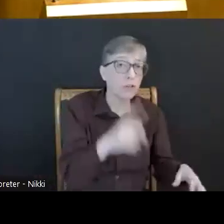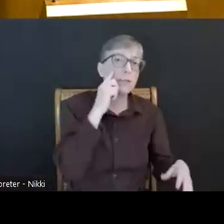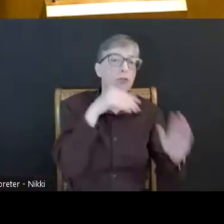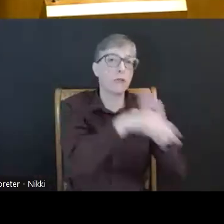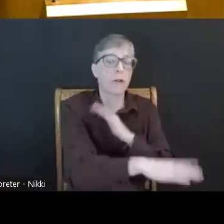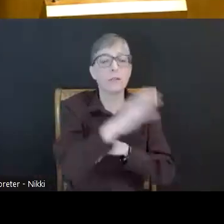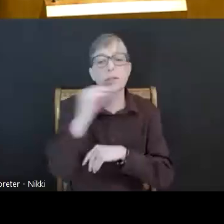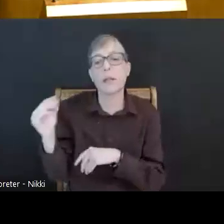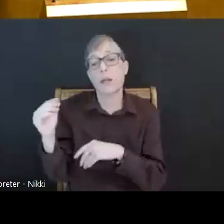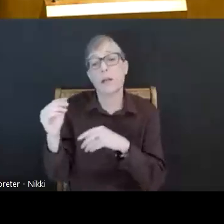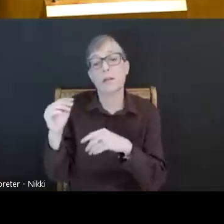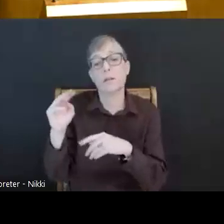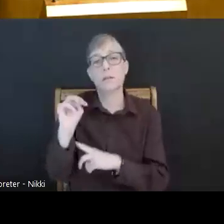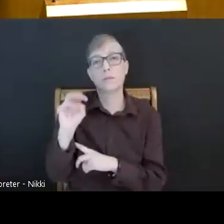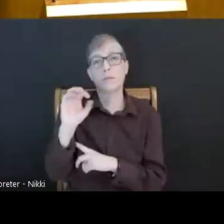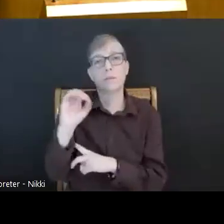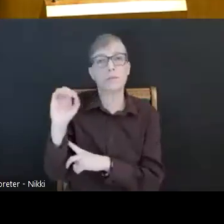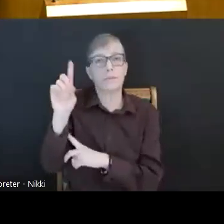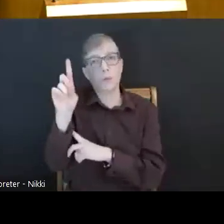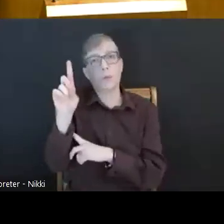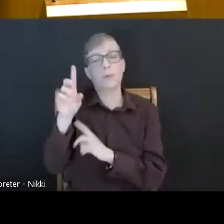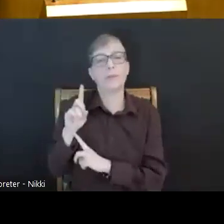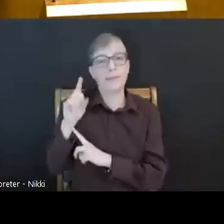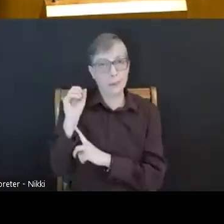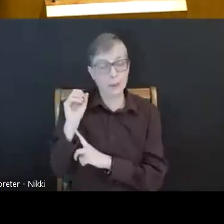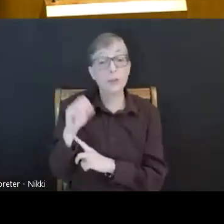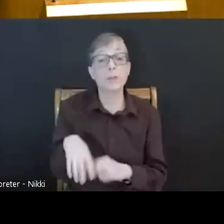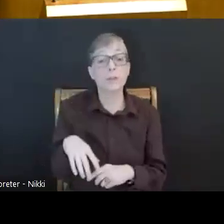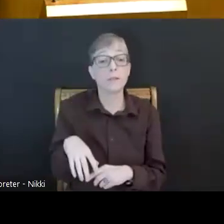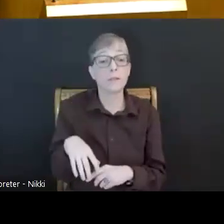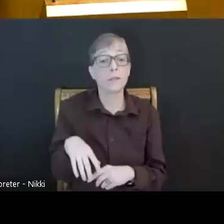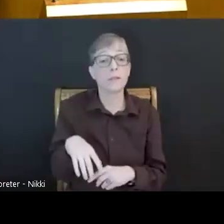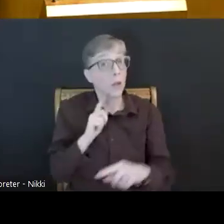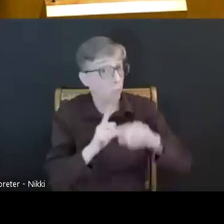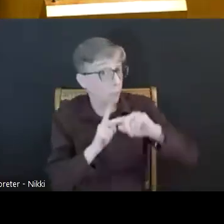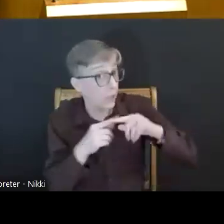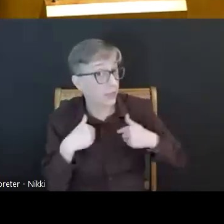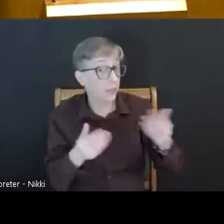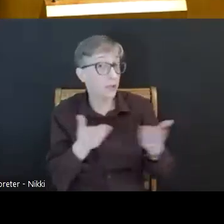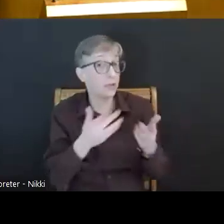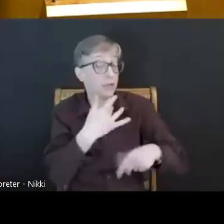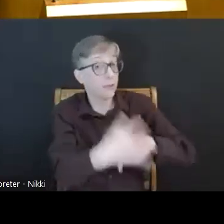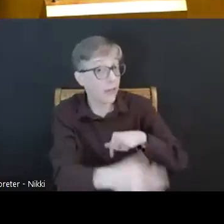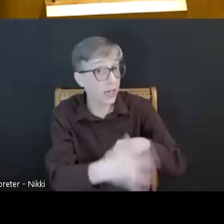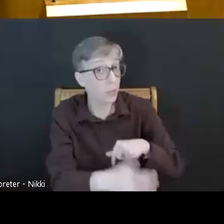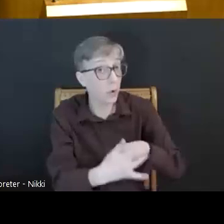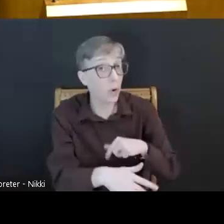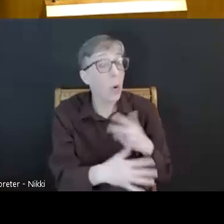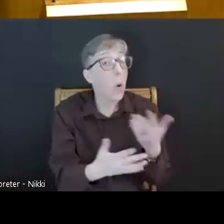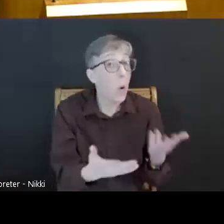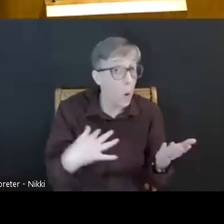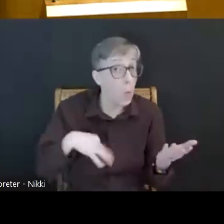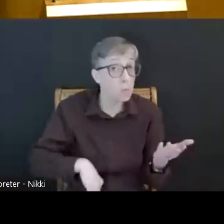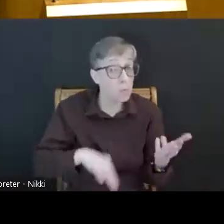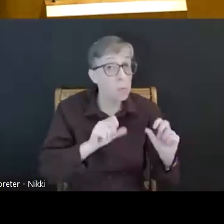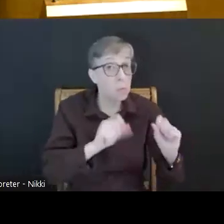were available, I guess that would be good. But of course, the services aren't available. And what makes it worse is that the services that generally have been